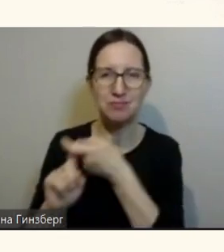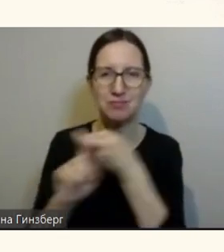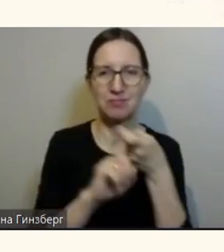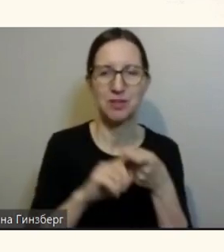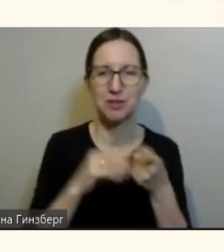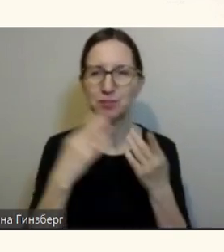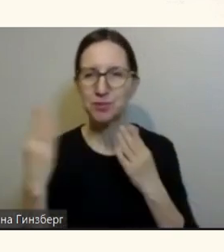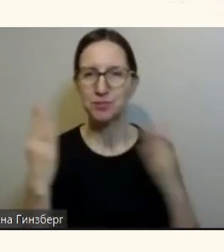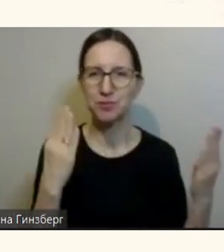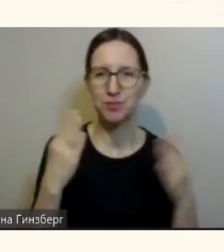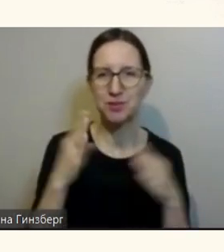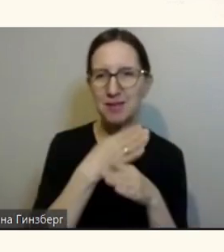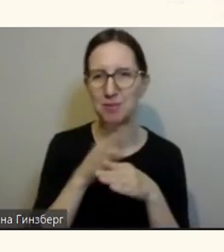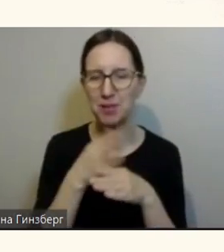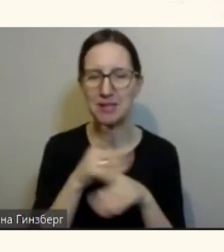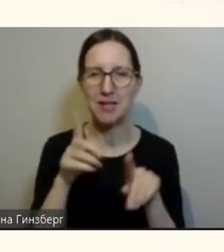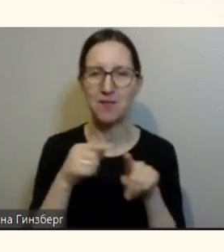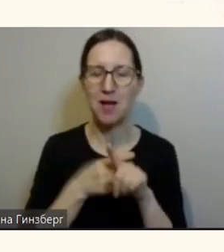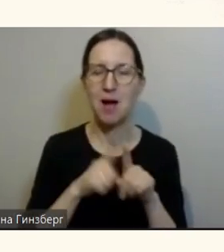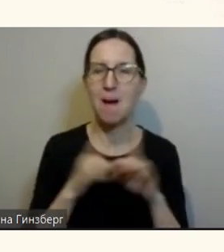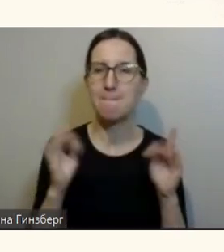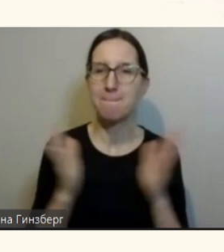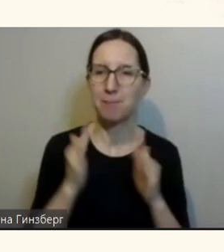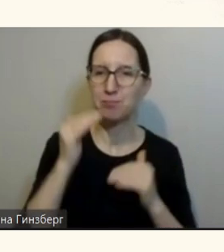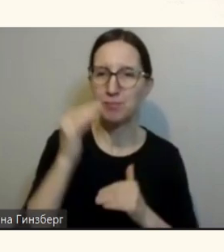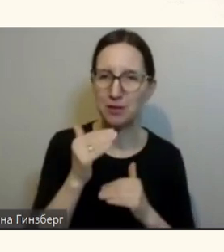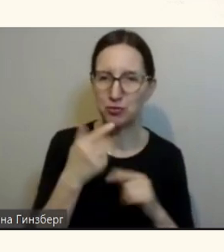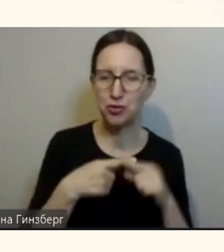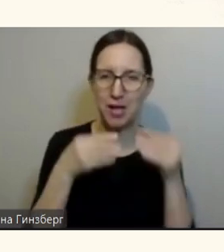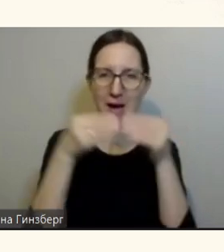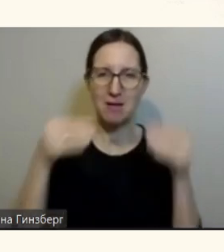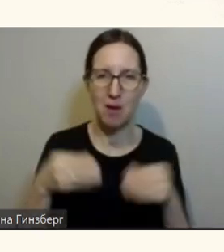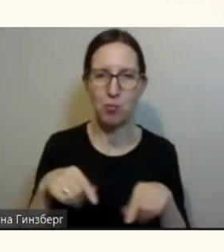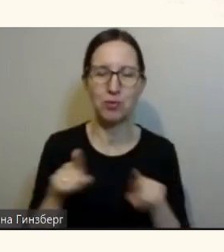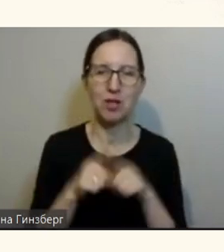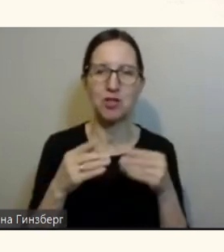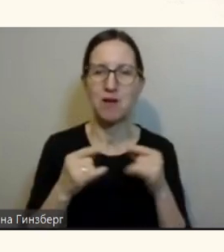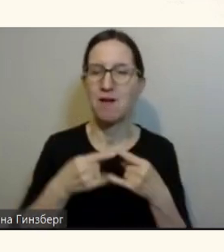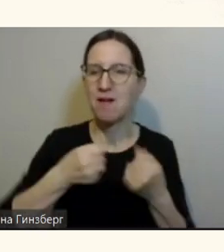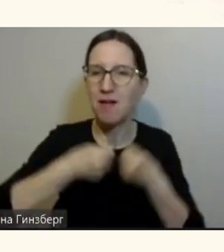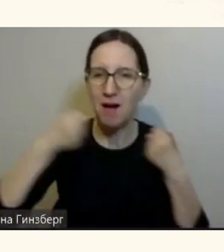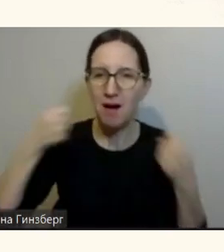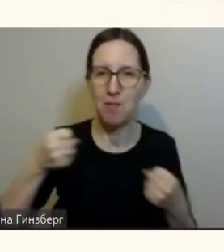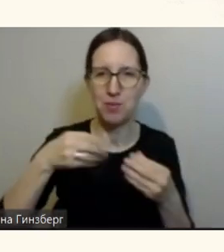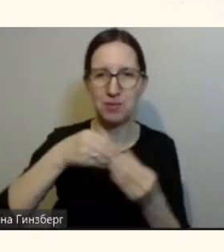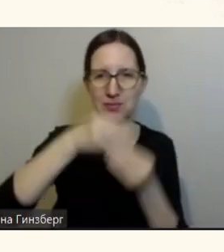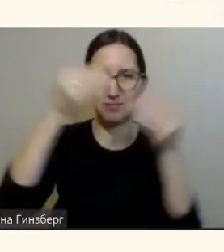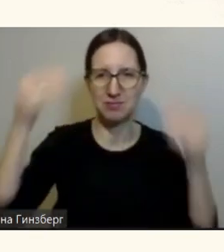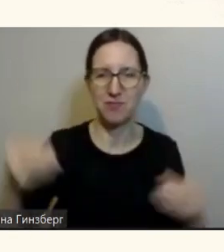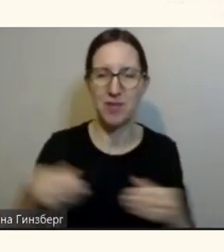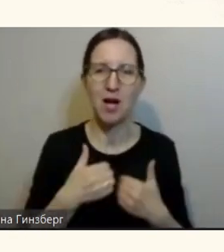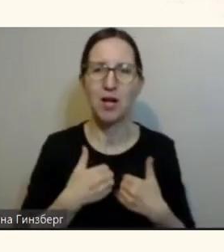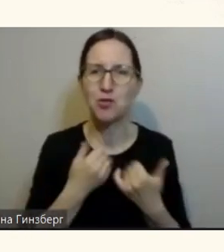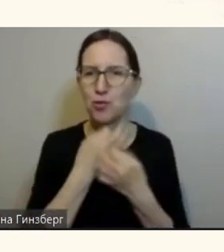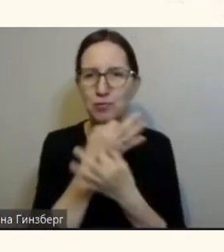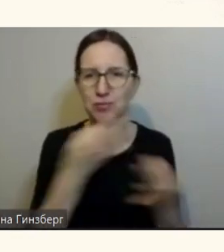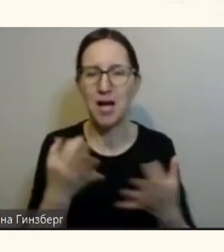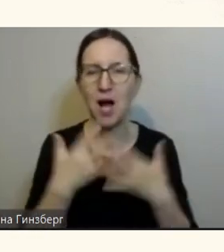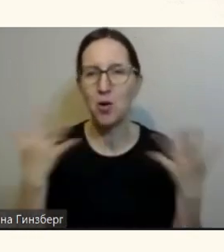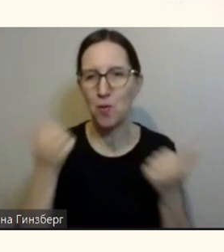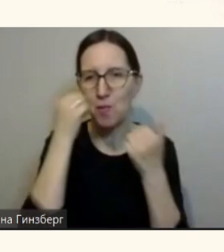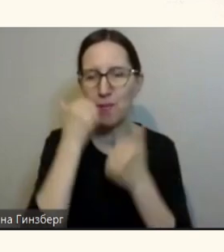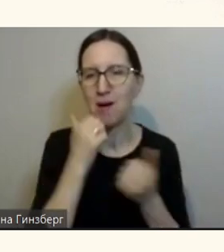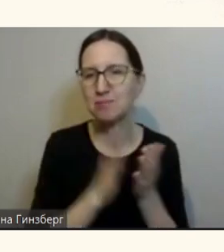the museum. I'm just floored and amazed. I wish I could come and see it.